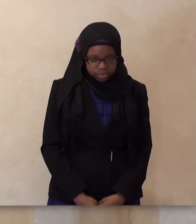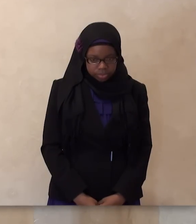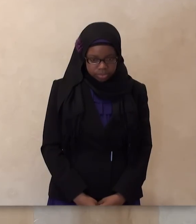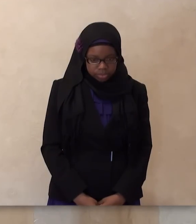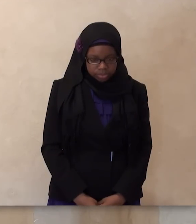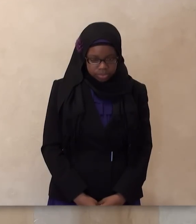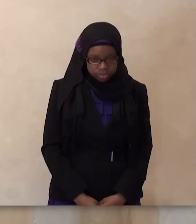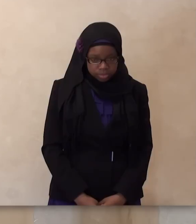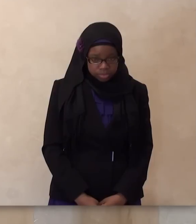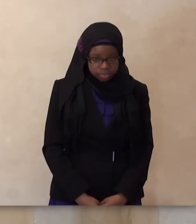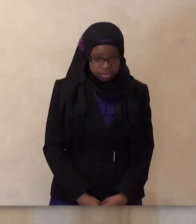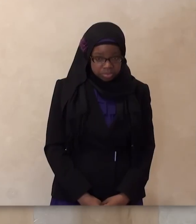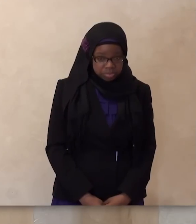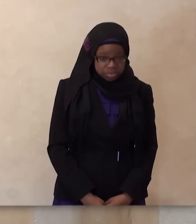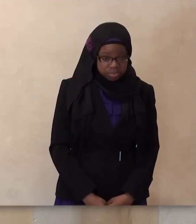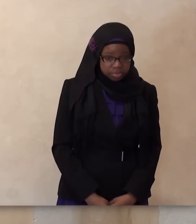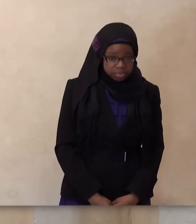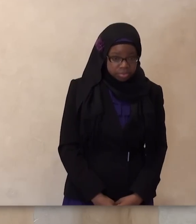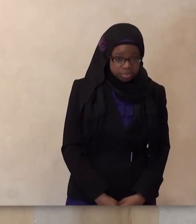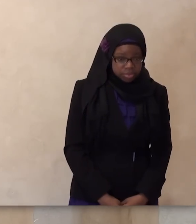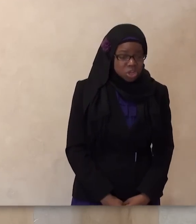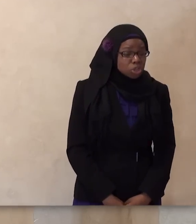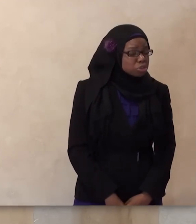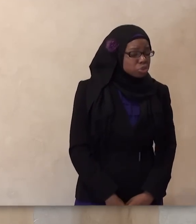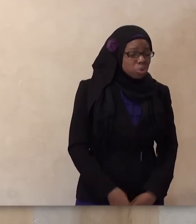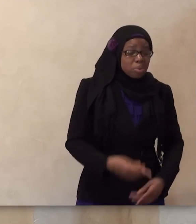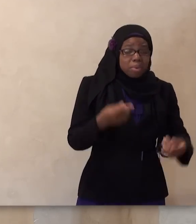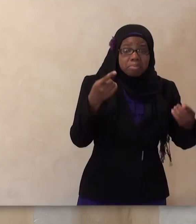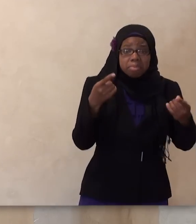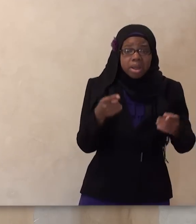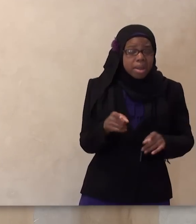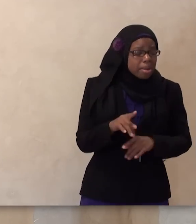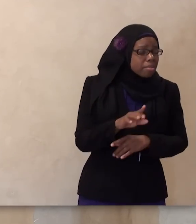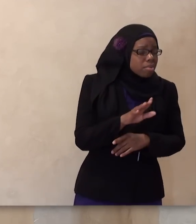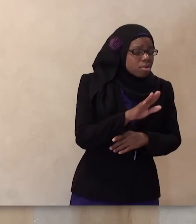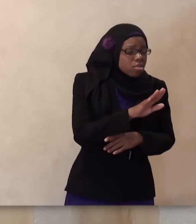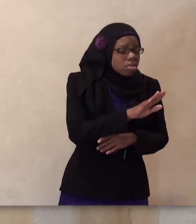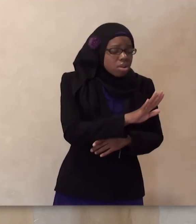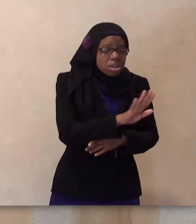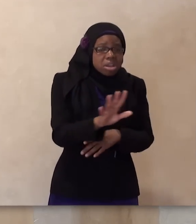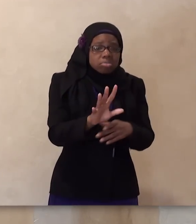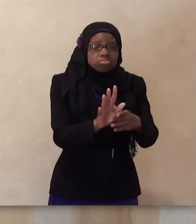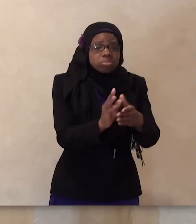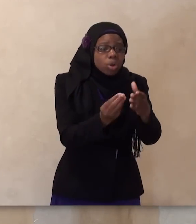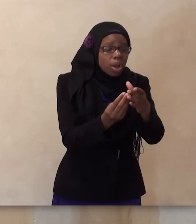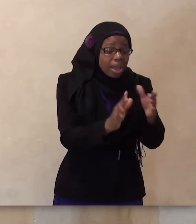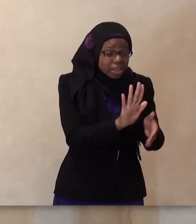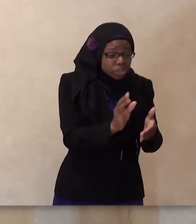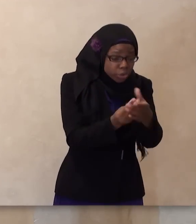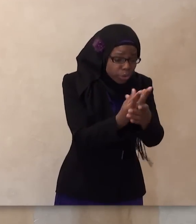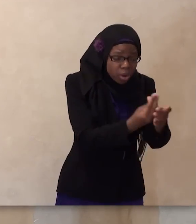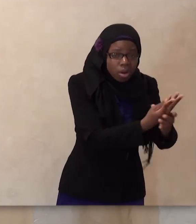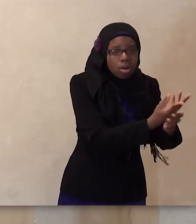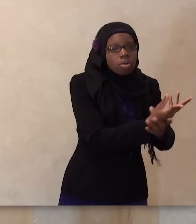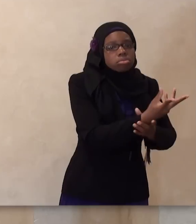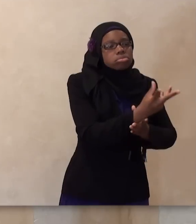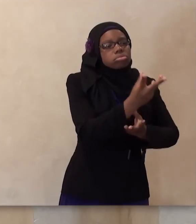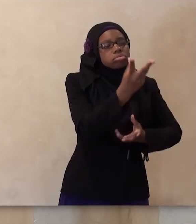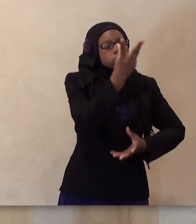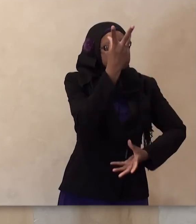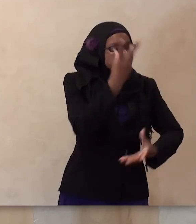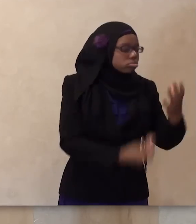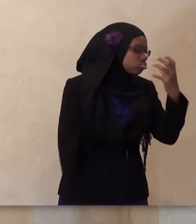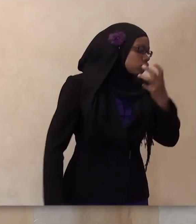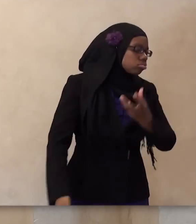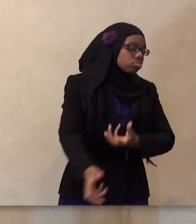ruin, and he remained clapping his hands with sorrow over what he had spent upon it. While it was all destroyed on